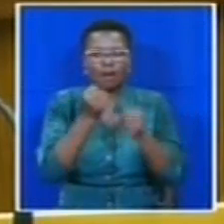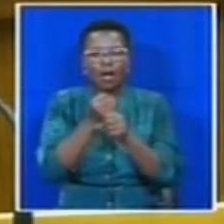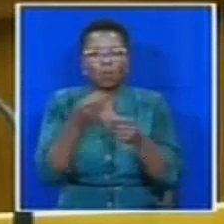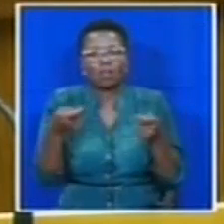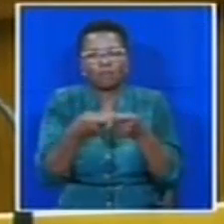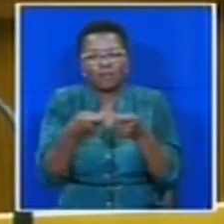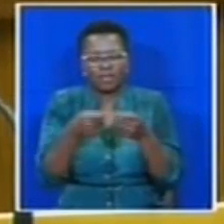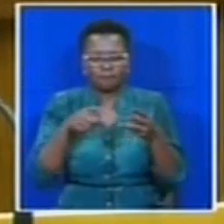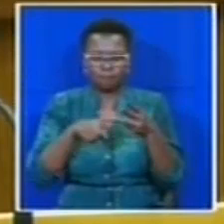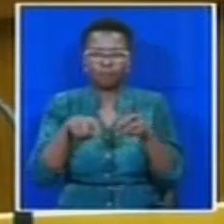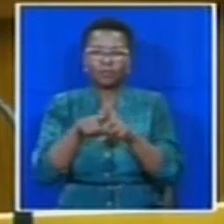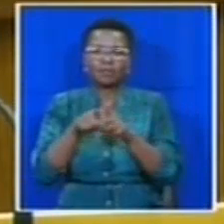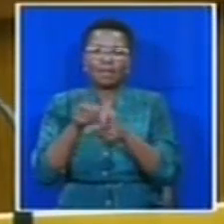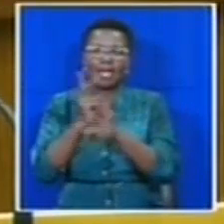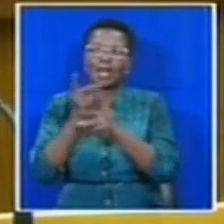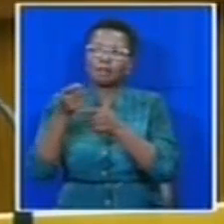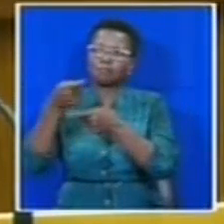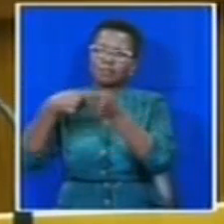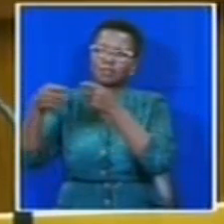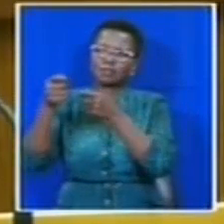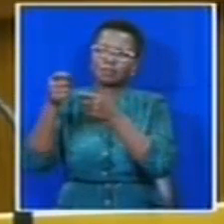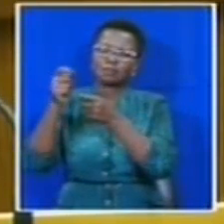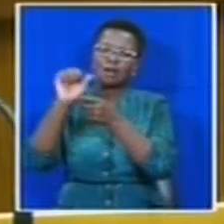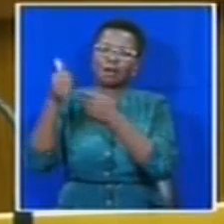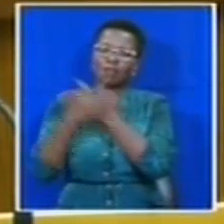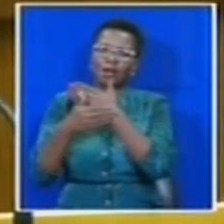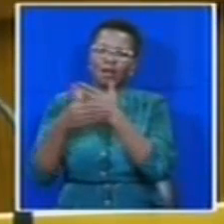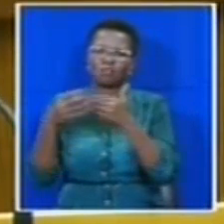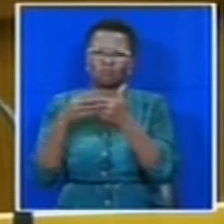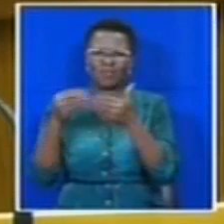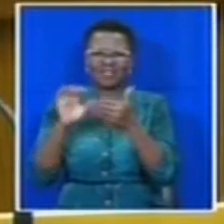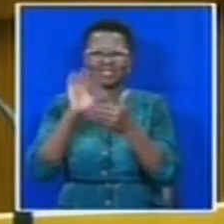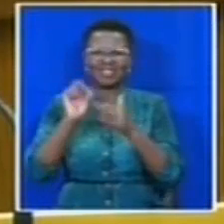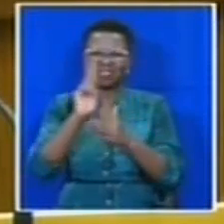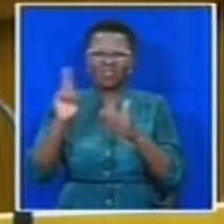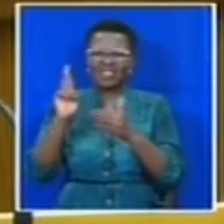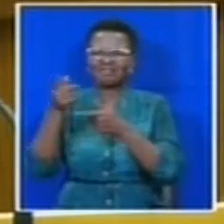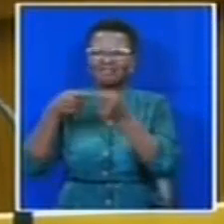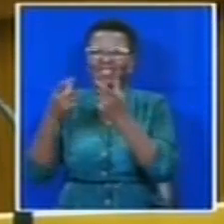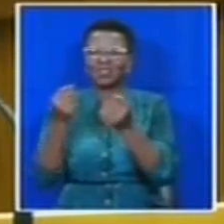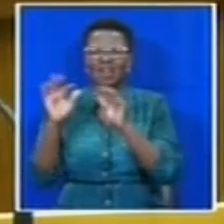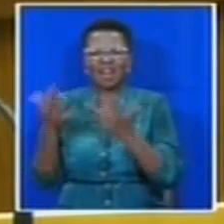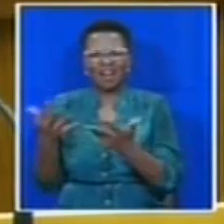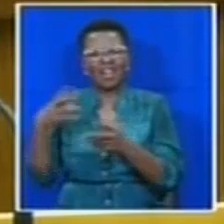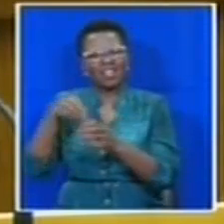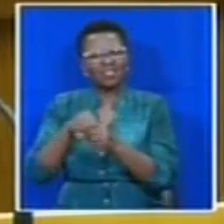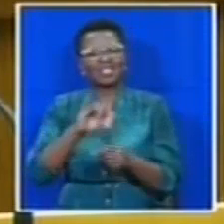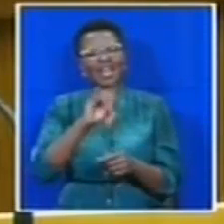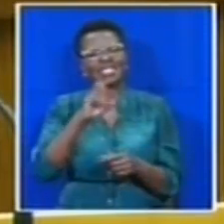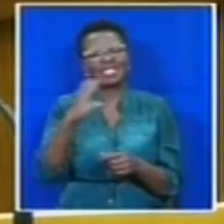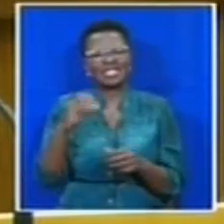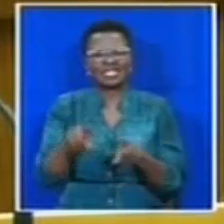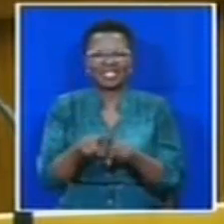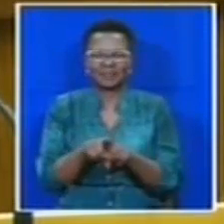compensation for the effect of exchange rate depreciation on the Department of International Relations and Cooperation budget. In the